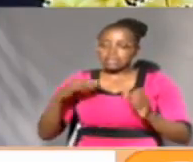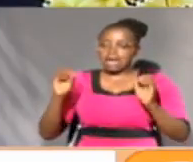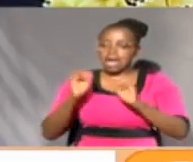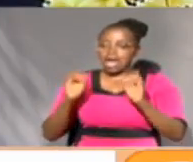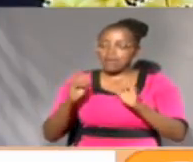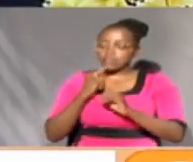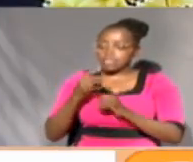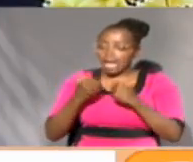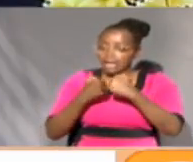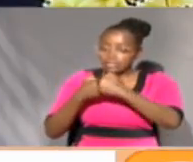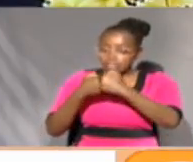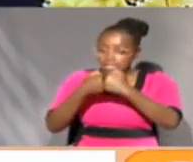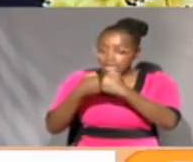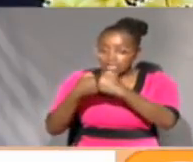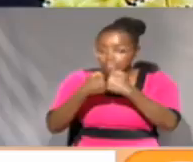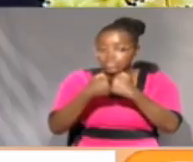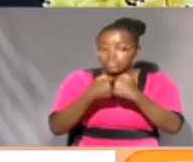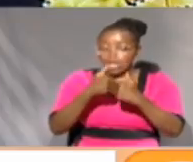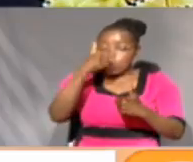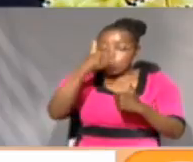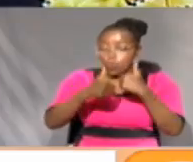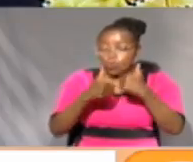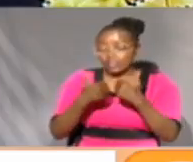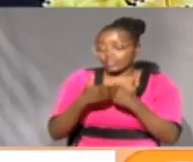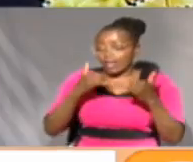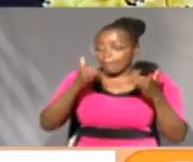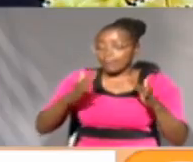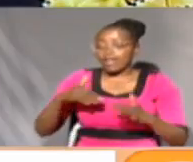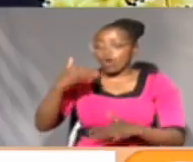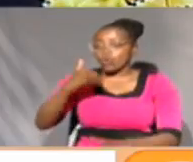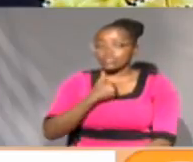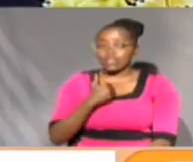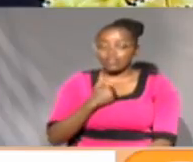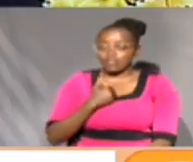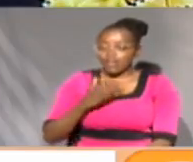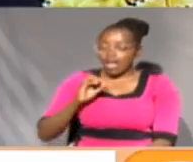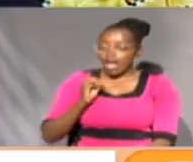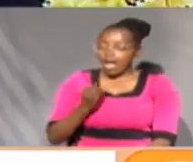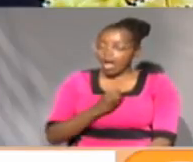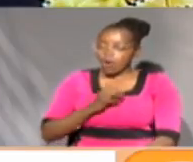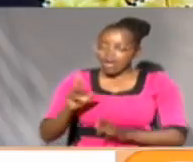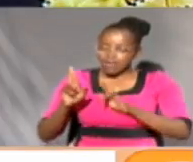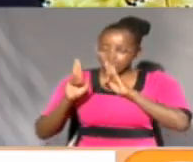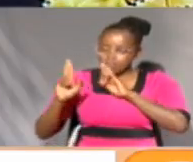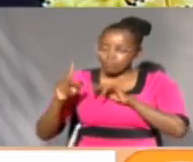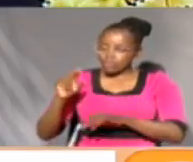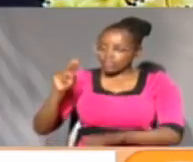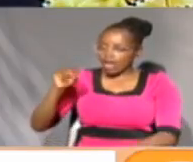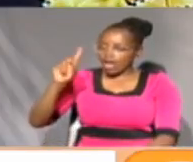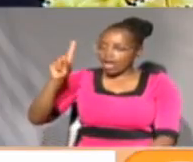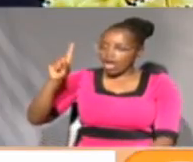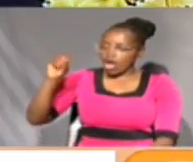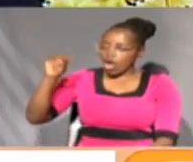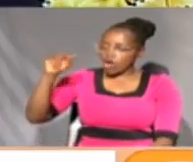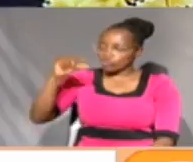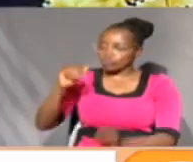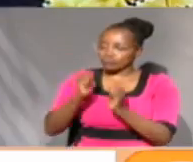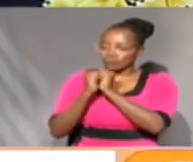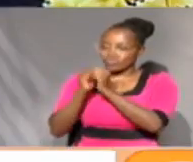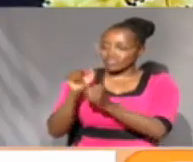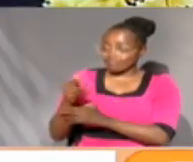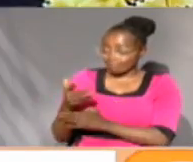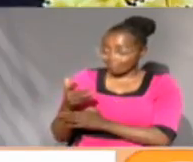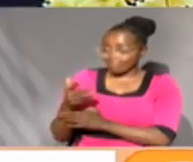the challenges the players faced. Our very own Bernard Ndong spent a day with a nondescripts